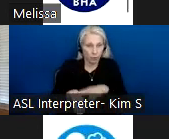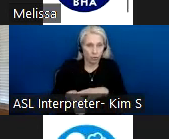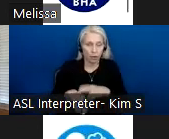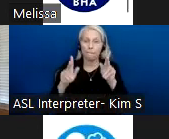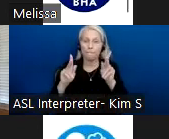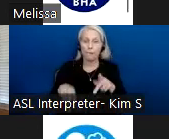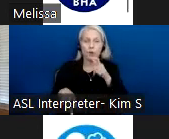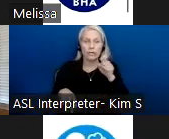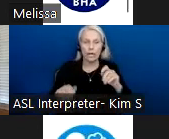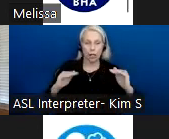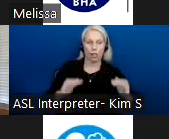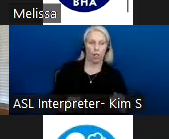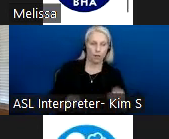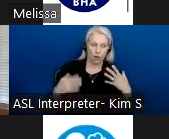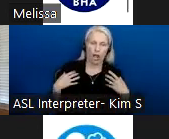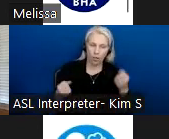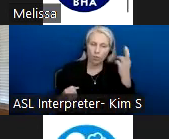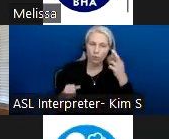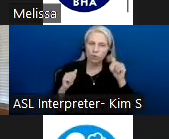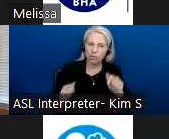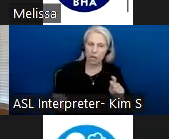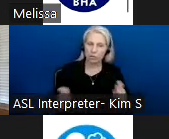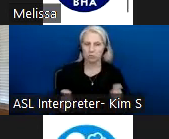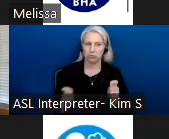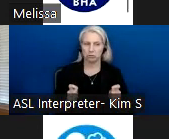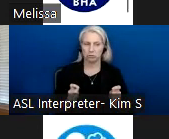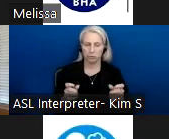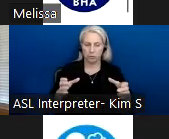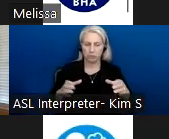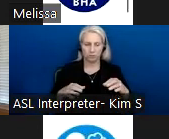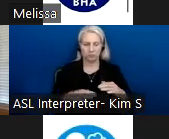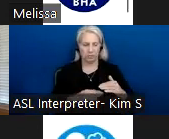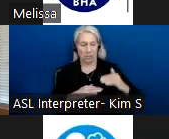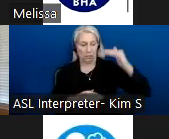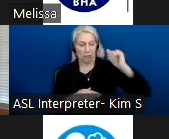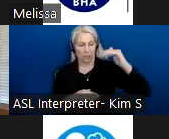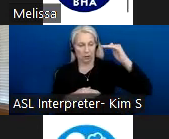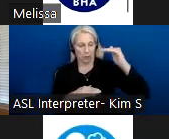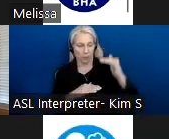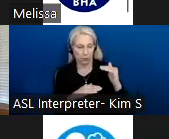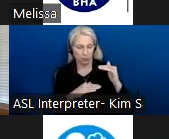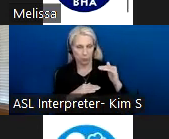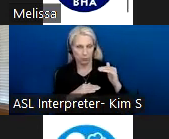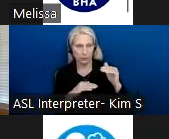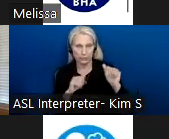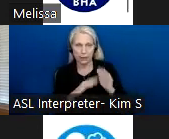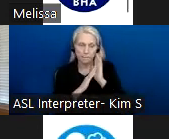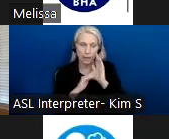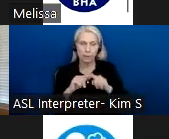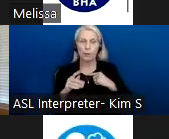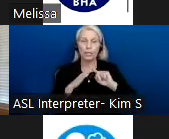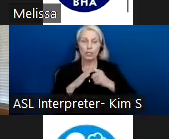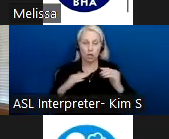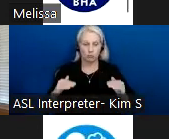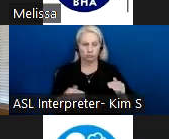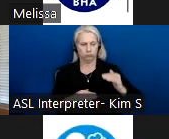person who need it lower for health reasons, we can take some of that leg length off so we can lower it. But we start